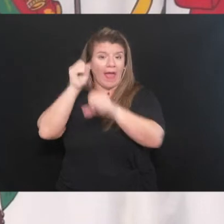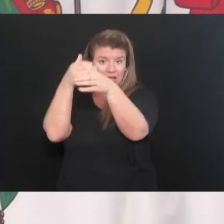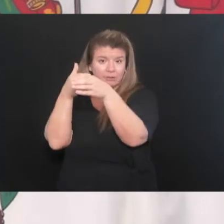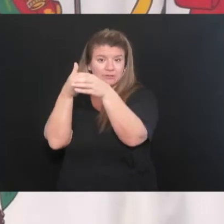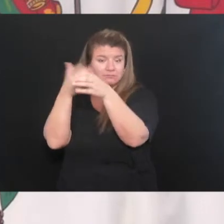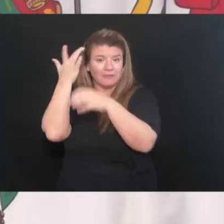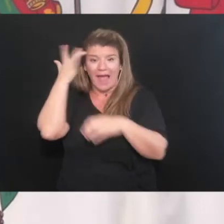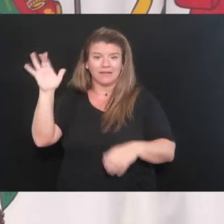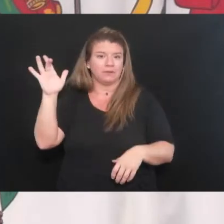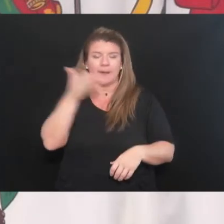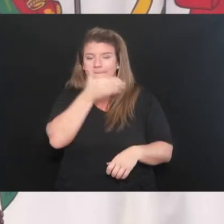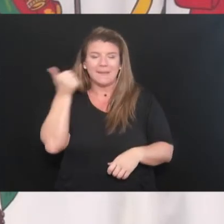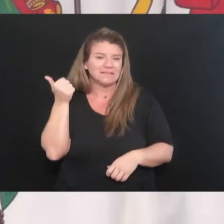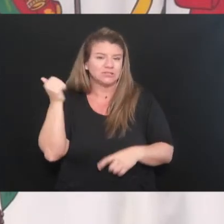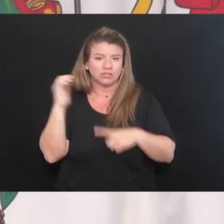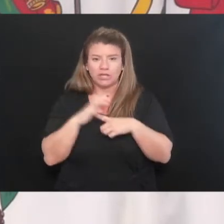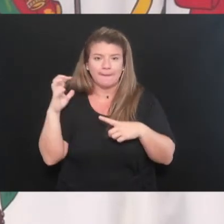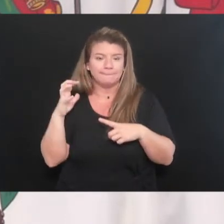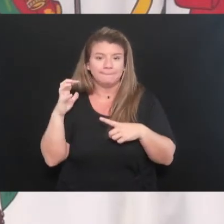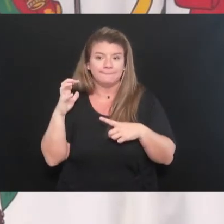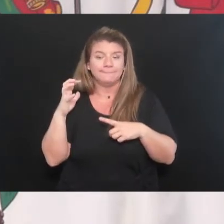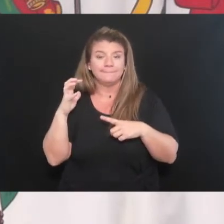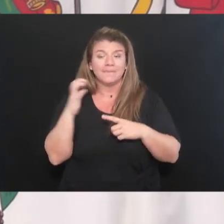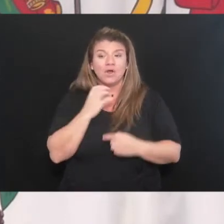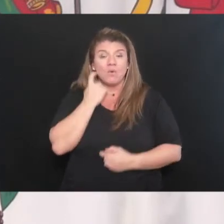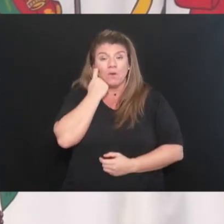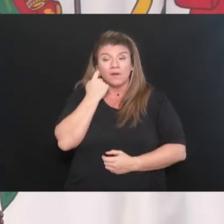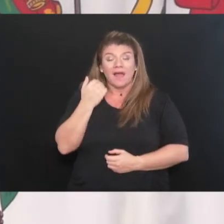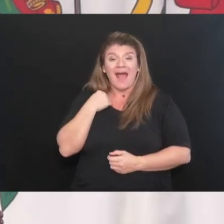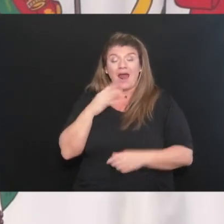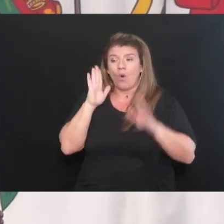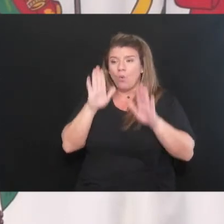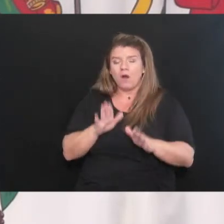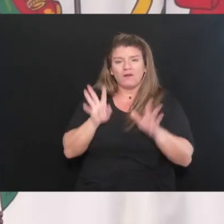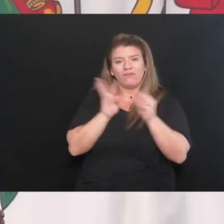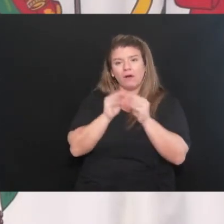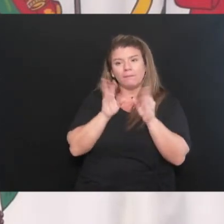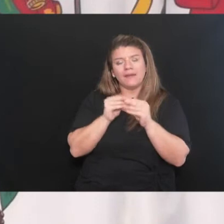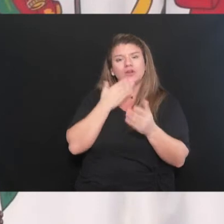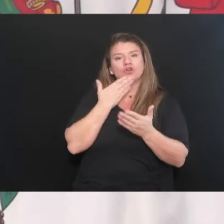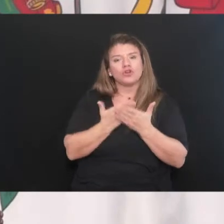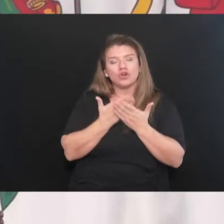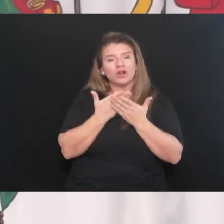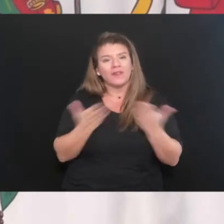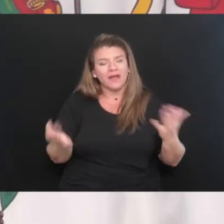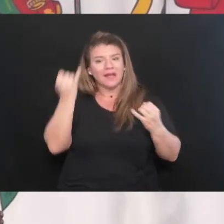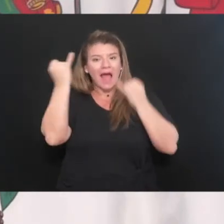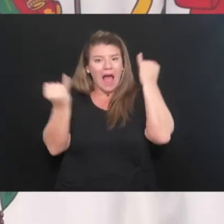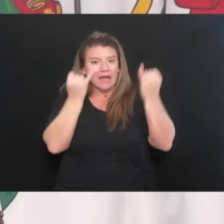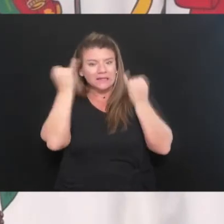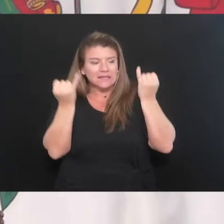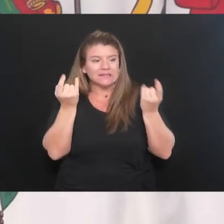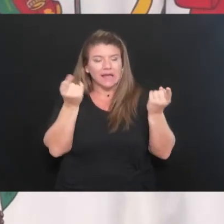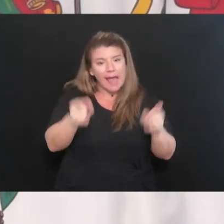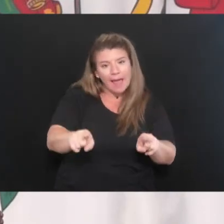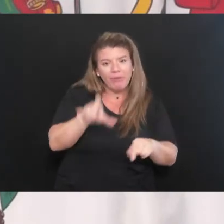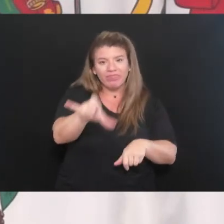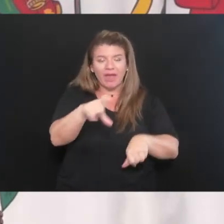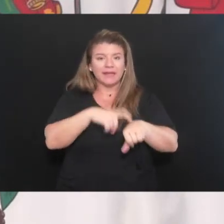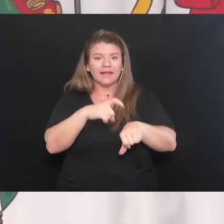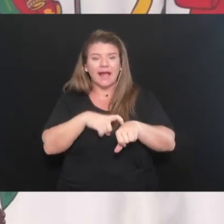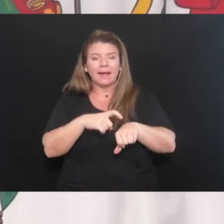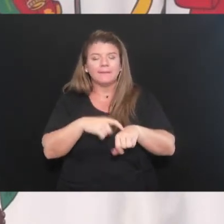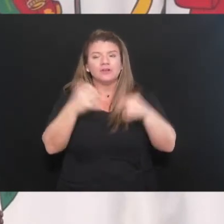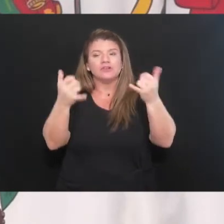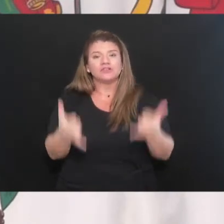the best of the best. We just got through a wonderful meeting and everything, a lot of really great ideas and everything. And so now I want to